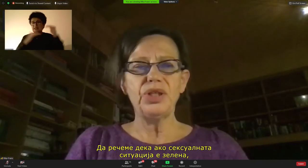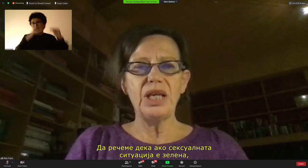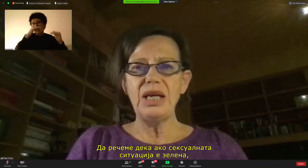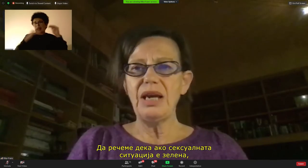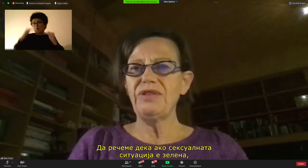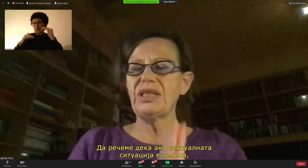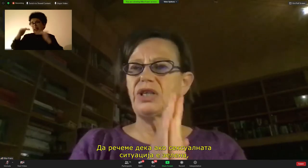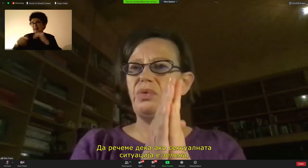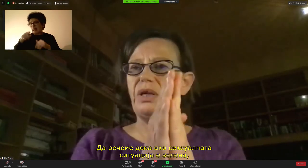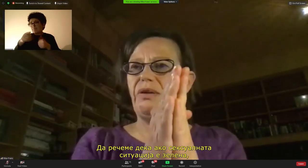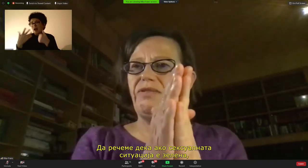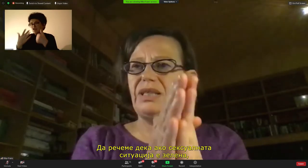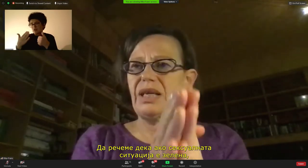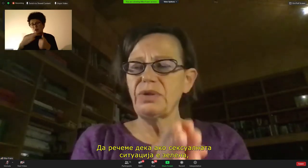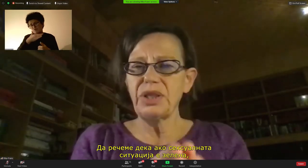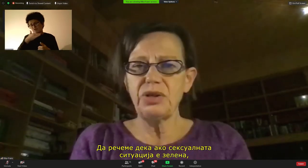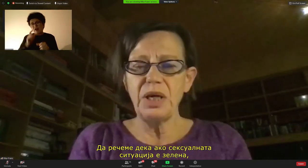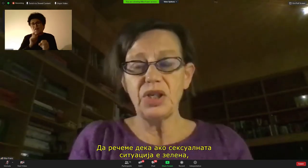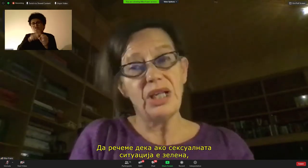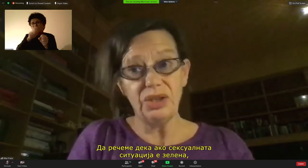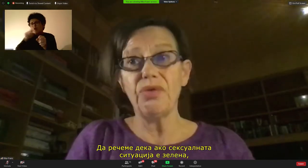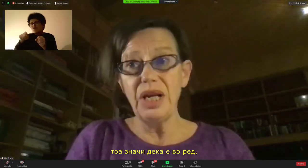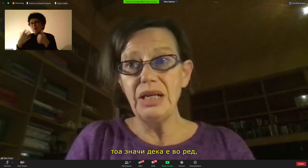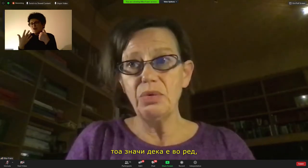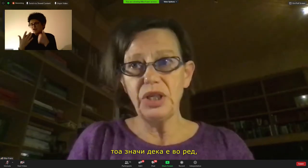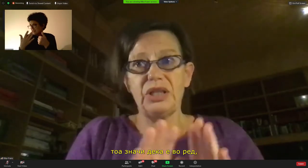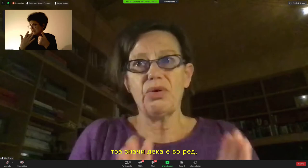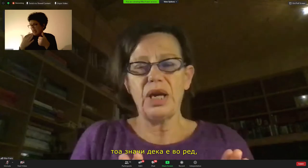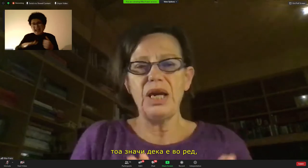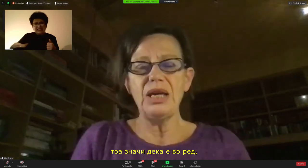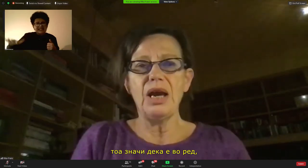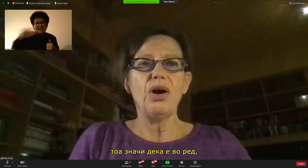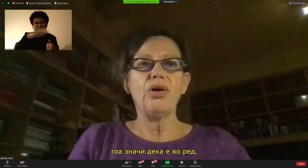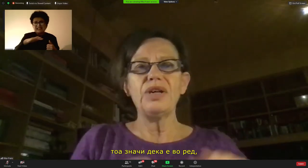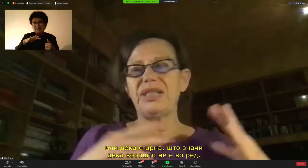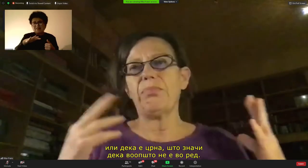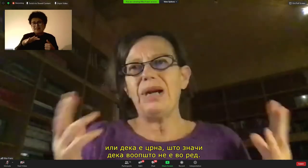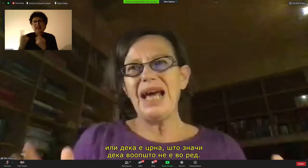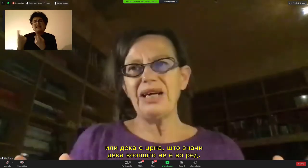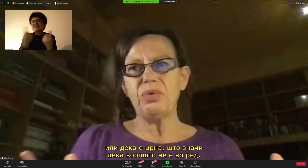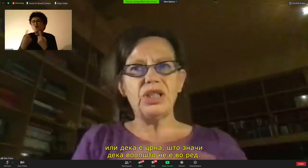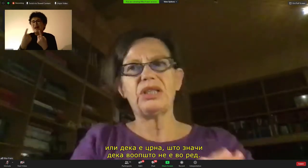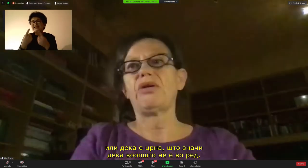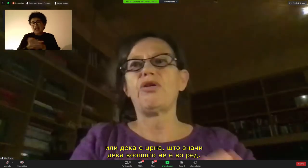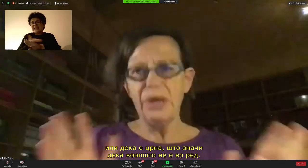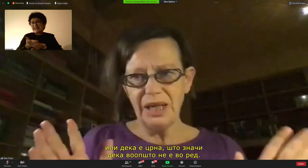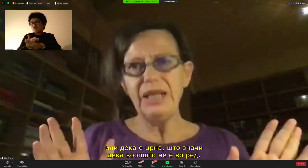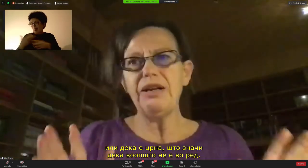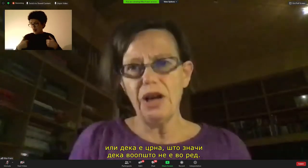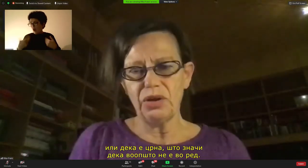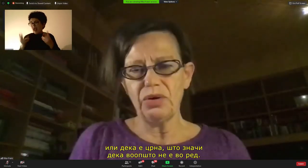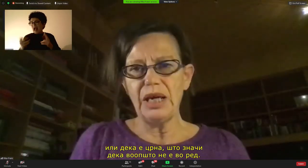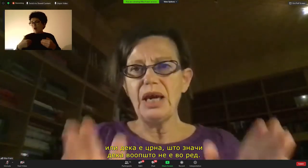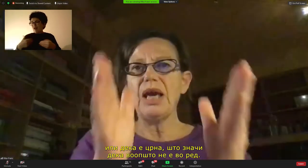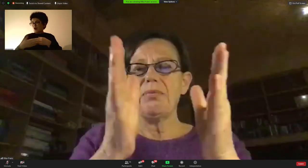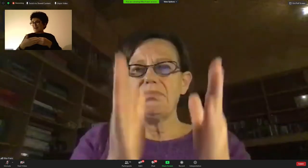to say if the sexual situation is green, which is okay, or is black, which is completely